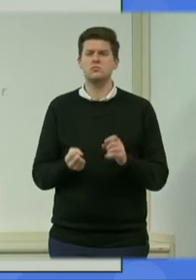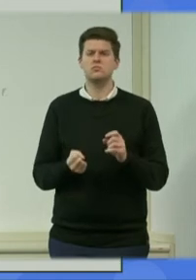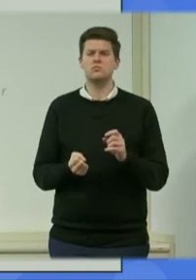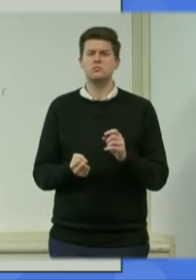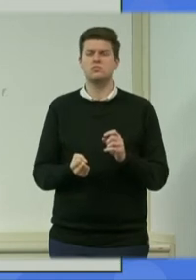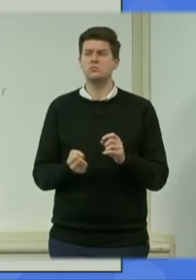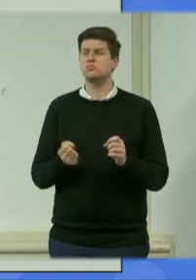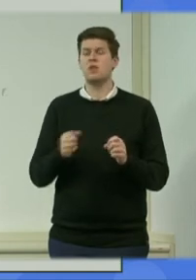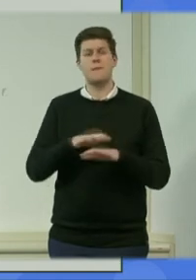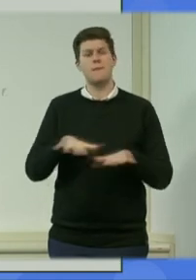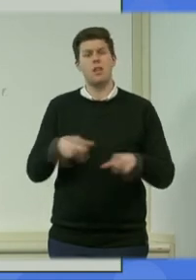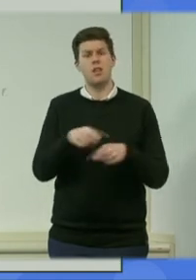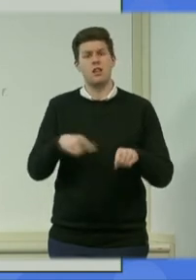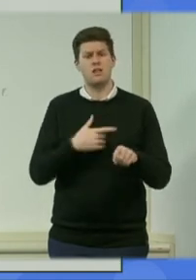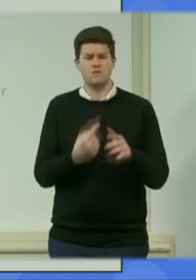top incomes, the incomes above